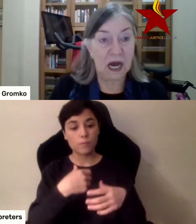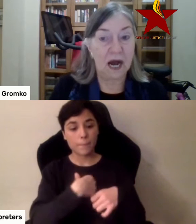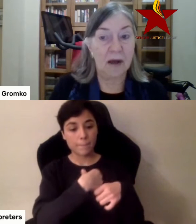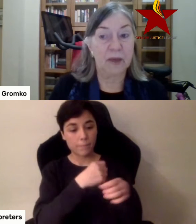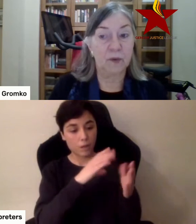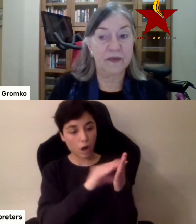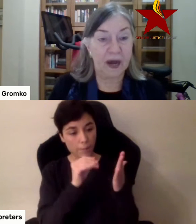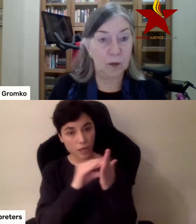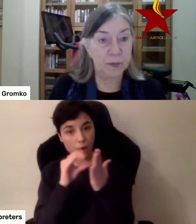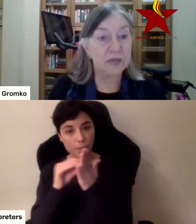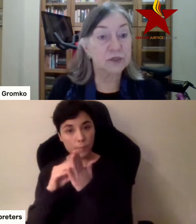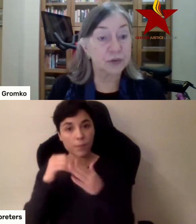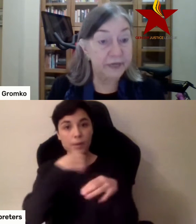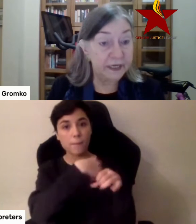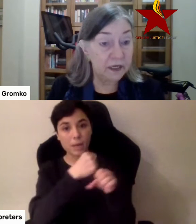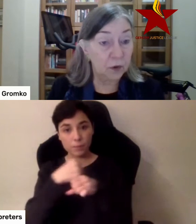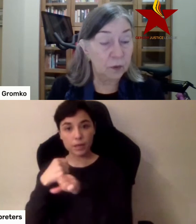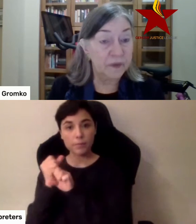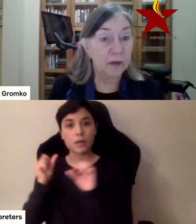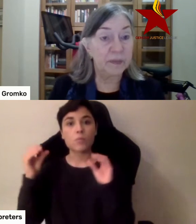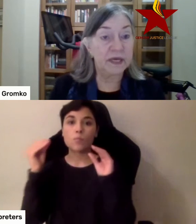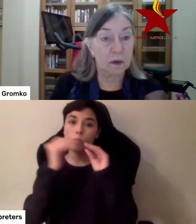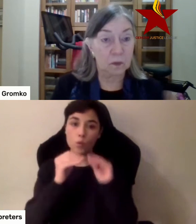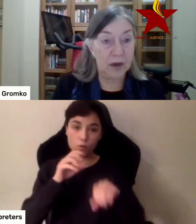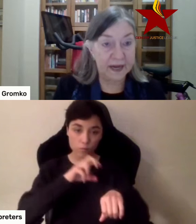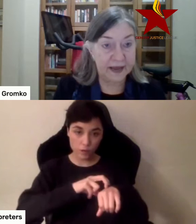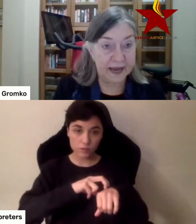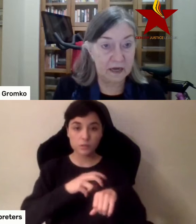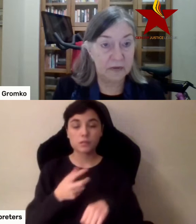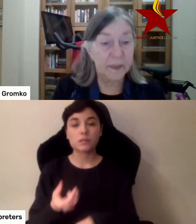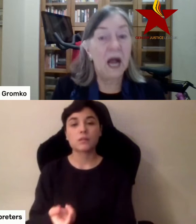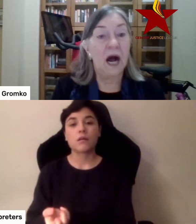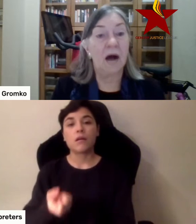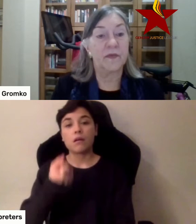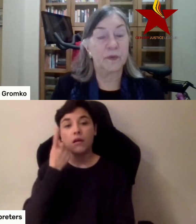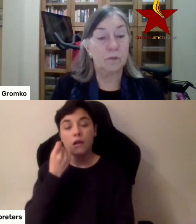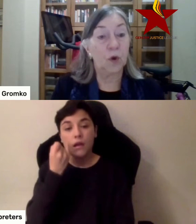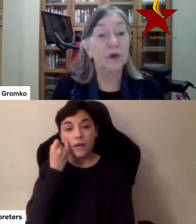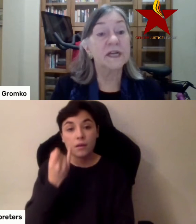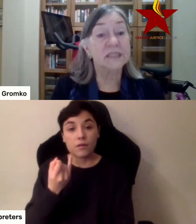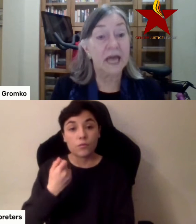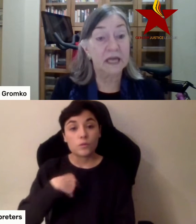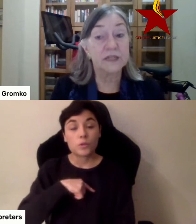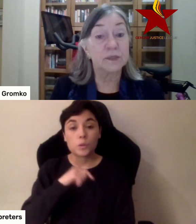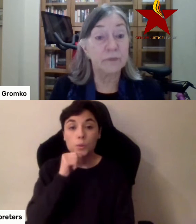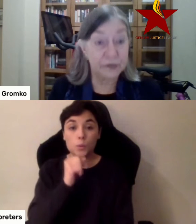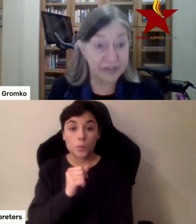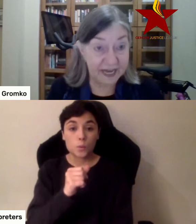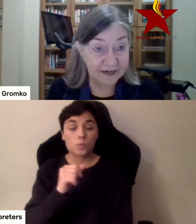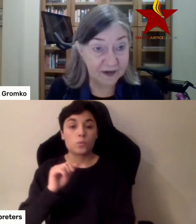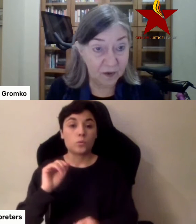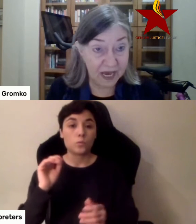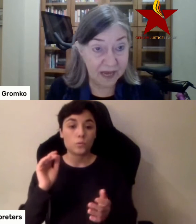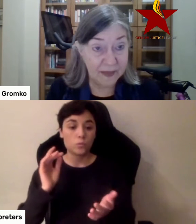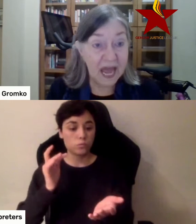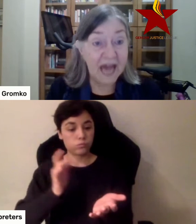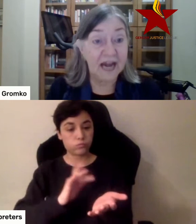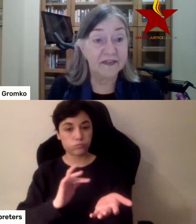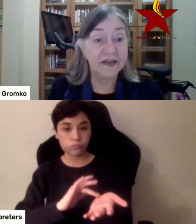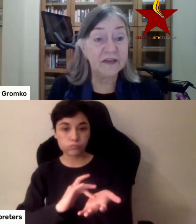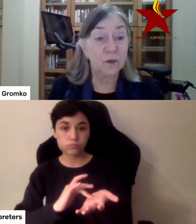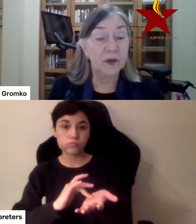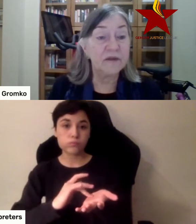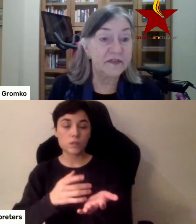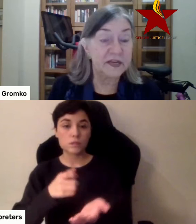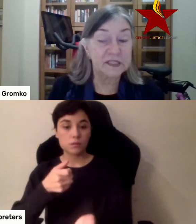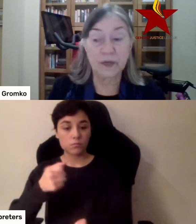out, without being treated or without being eradicated, the more it is likely to mutate. Okay. And